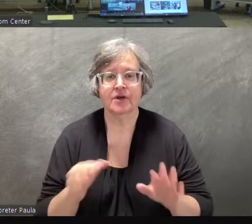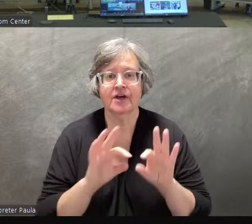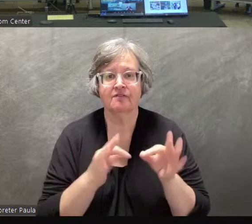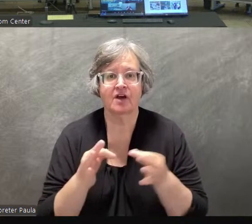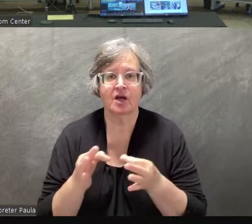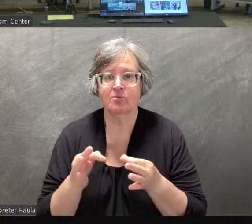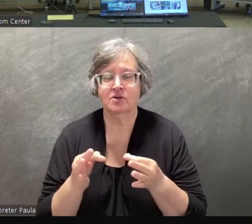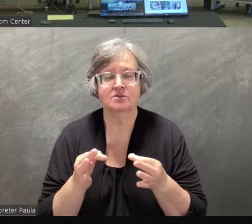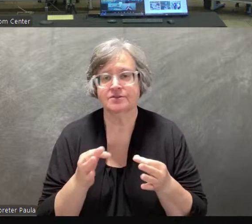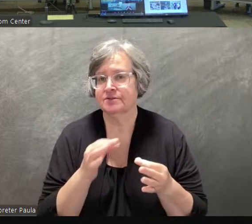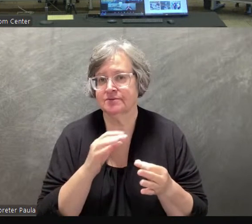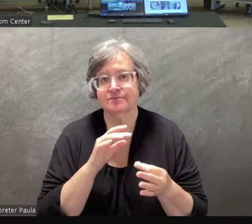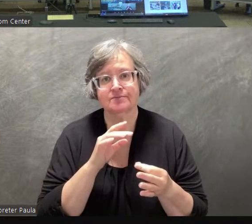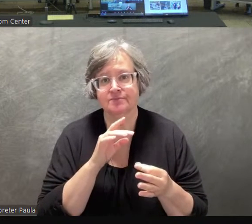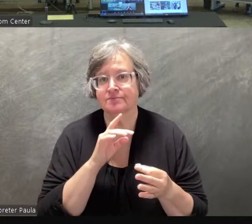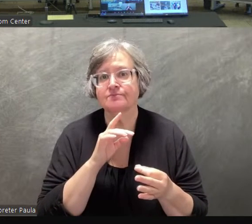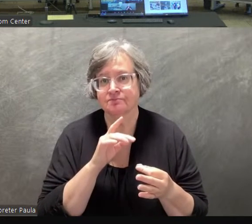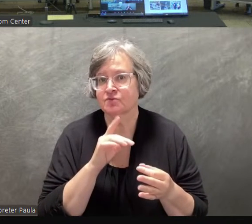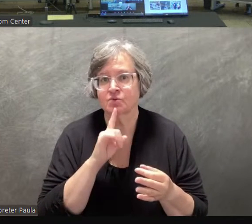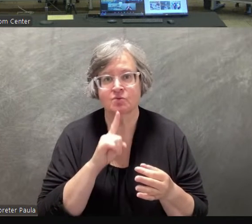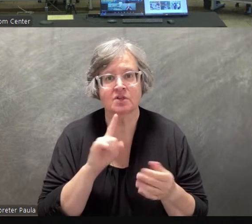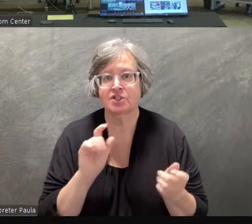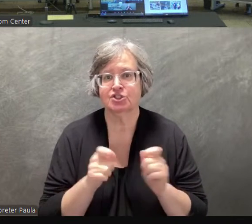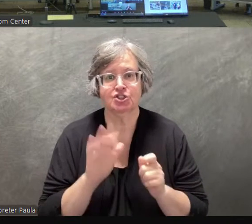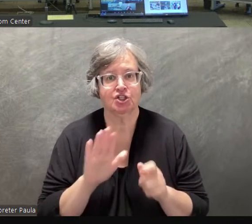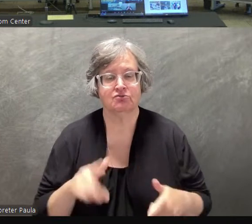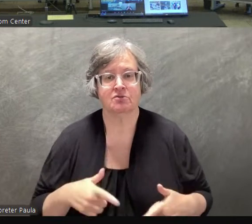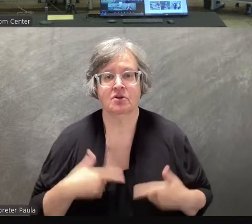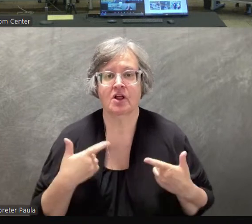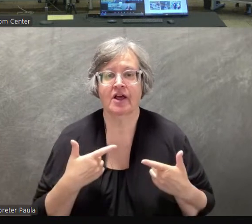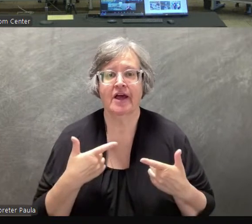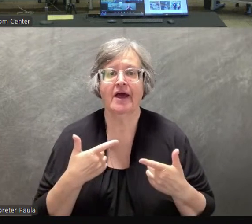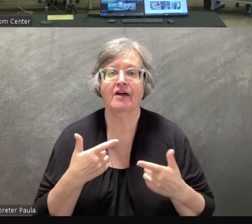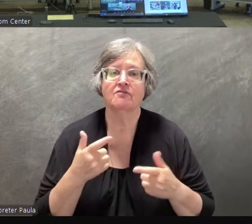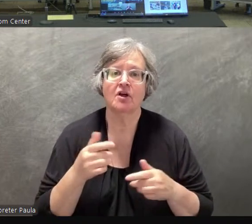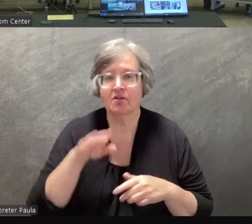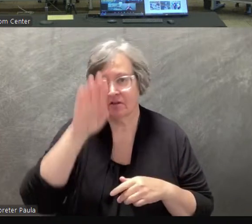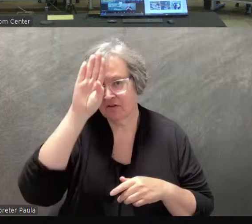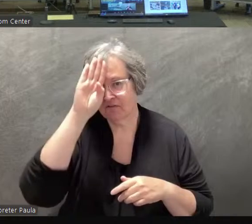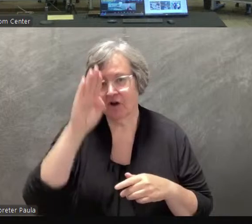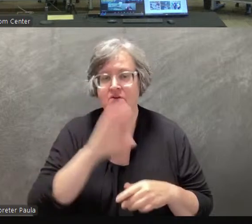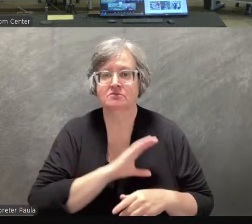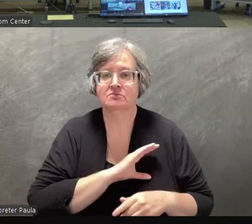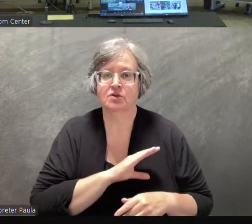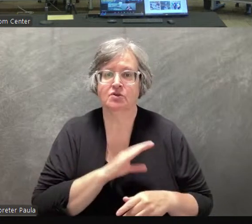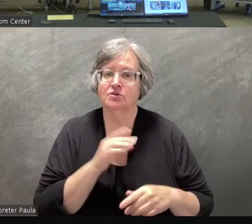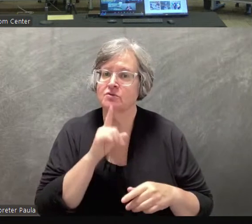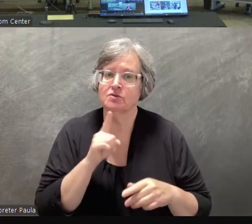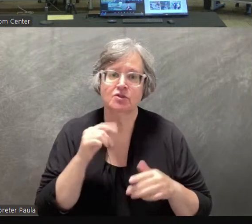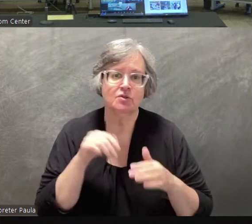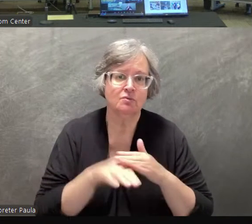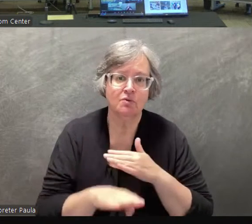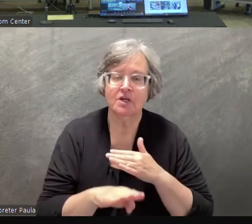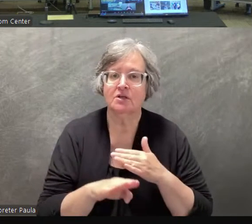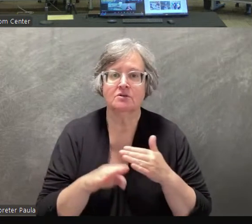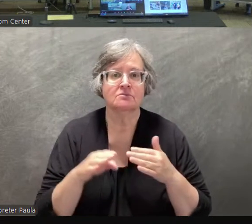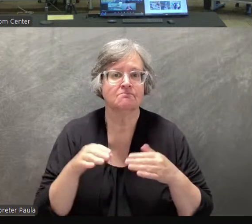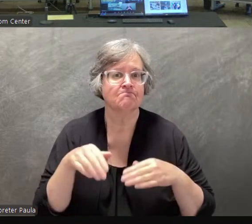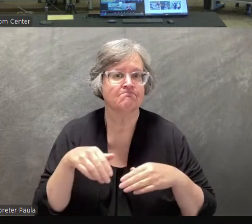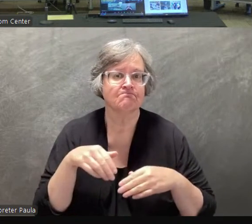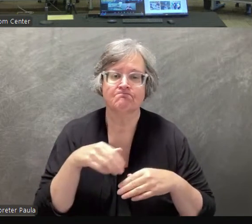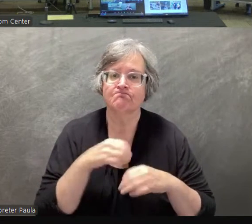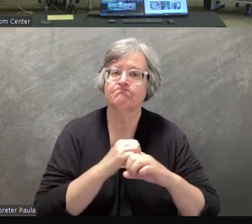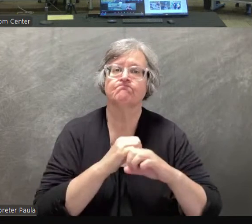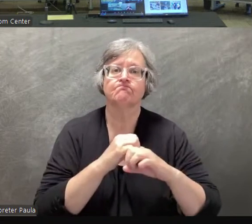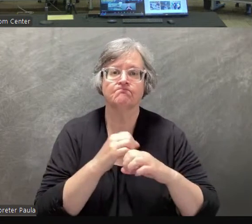first responders and ordinary citizens who stepped up in the face of an unimaginable tragedy. Their strength